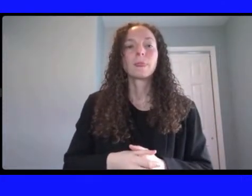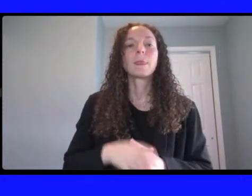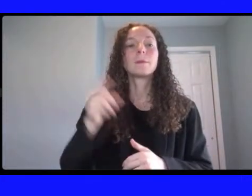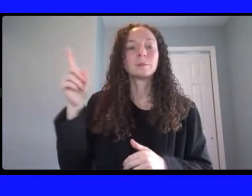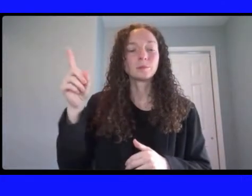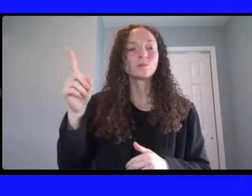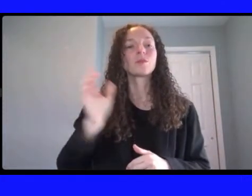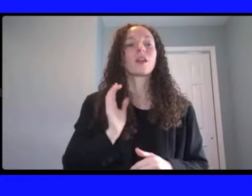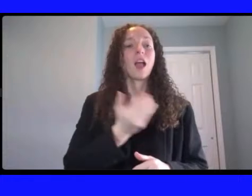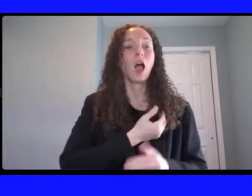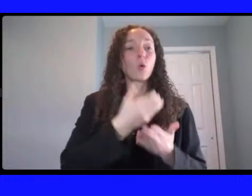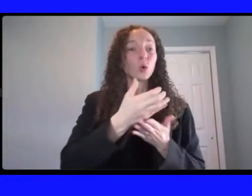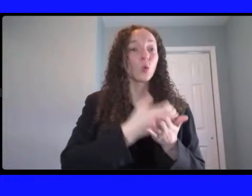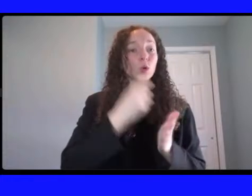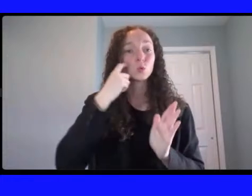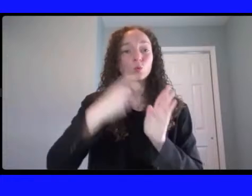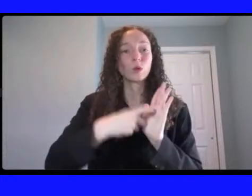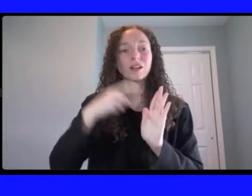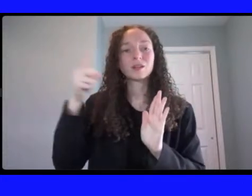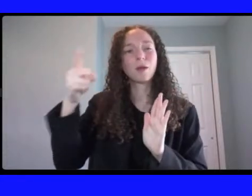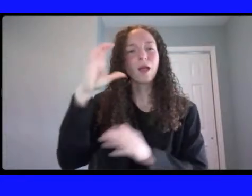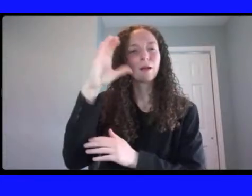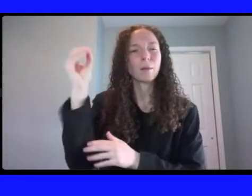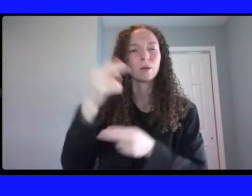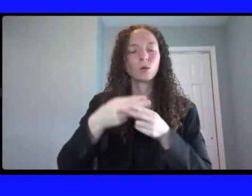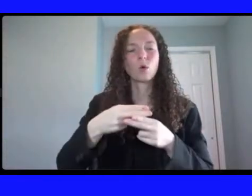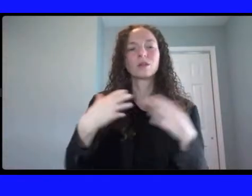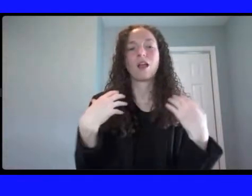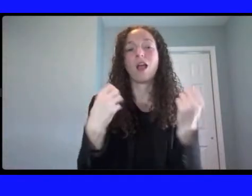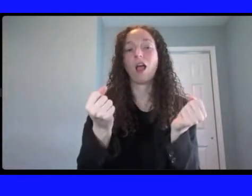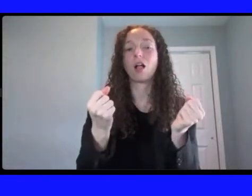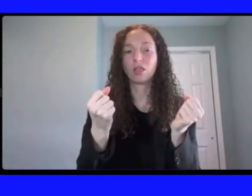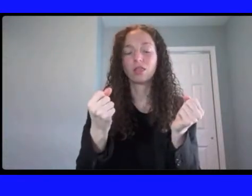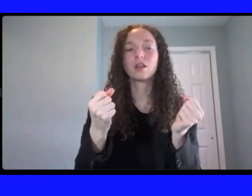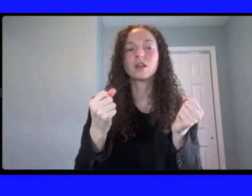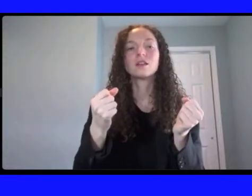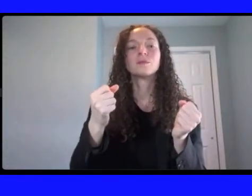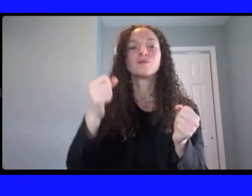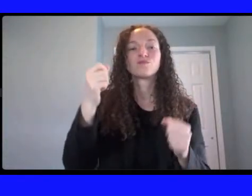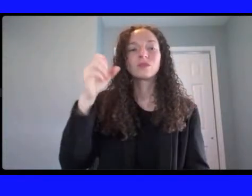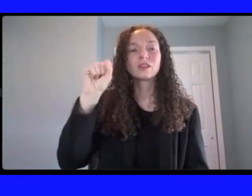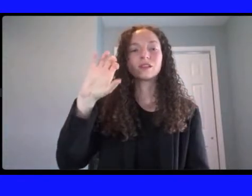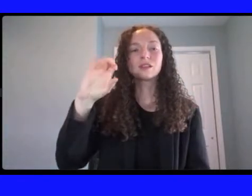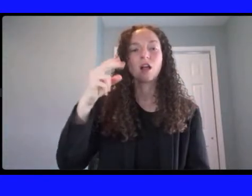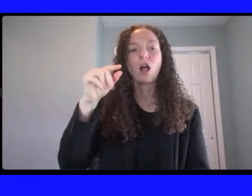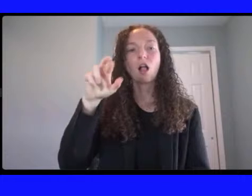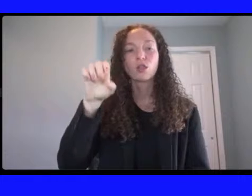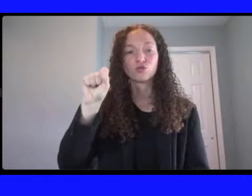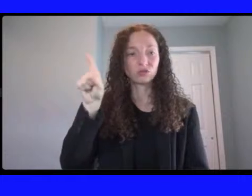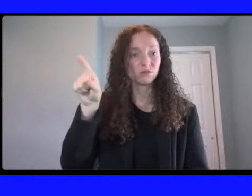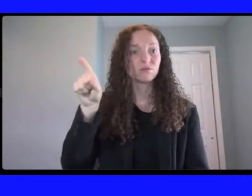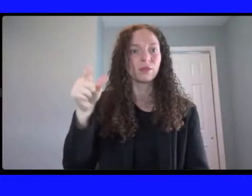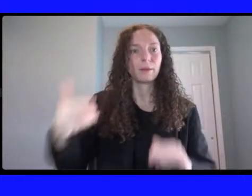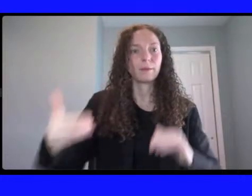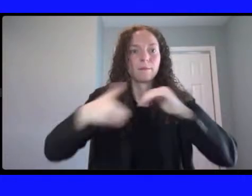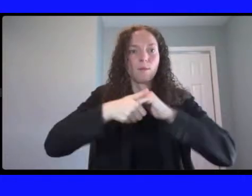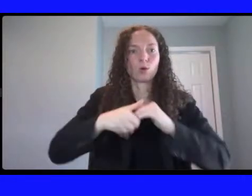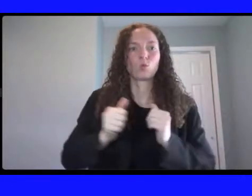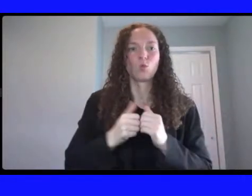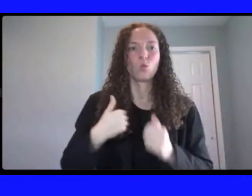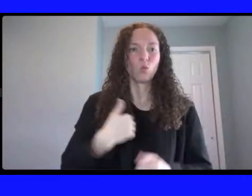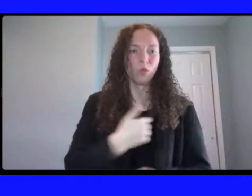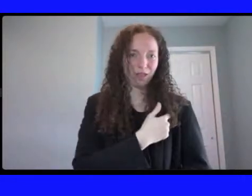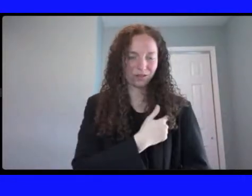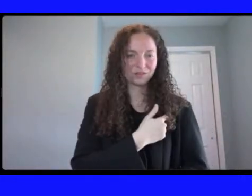this is because while in-person simulation is certainly a wonderful exercise and a